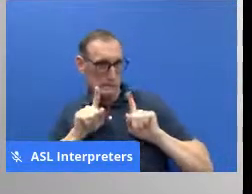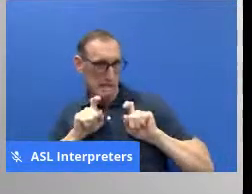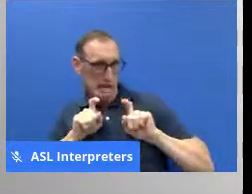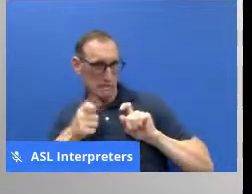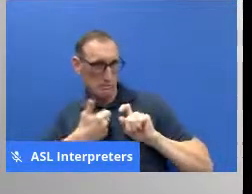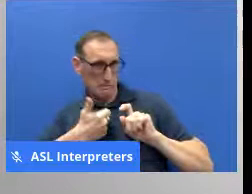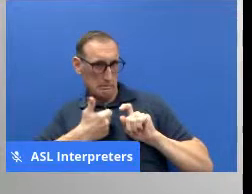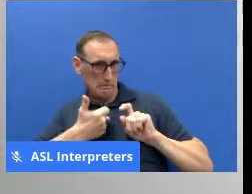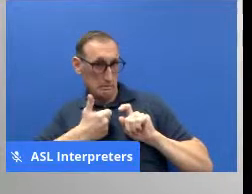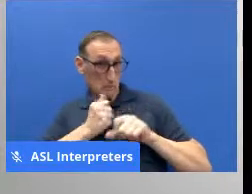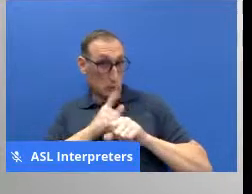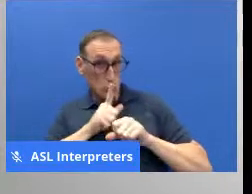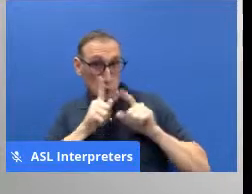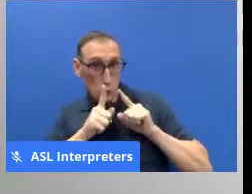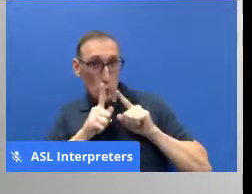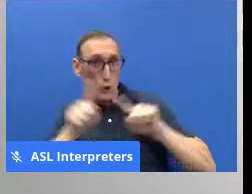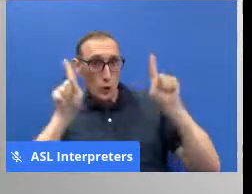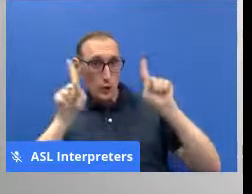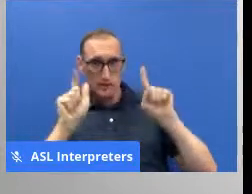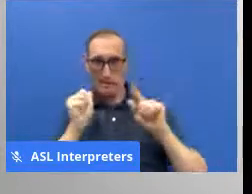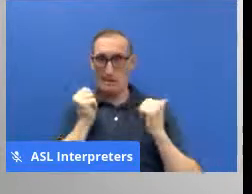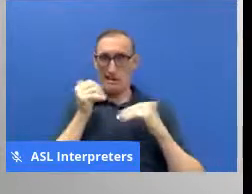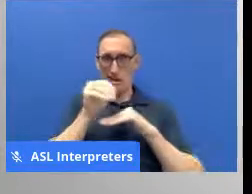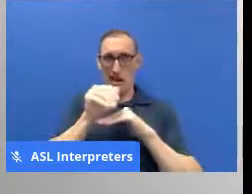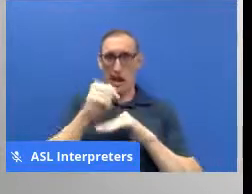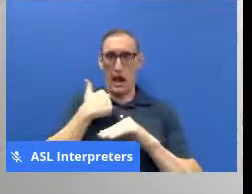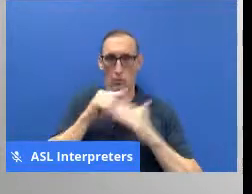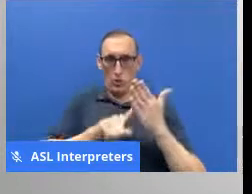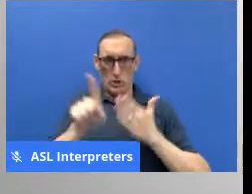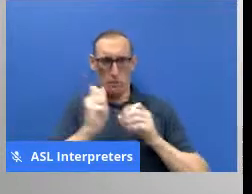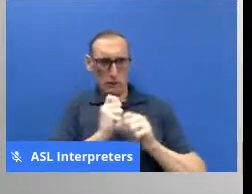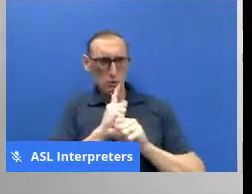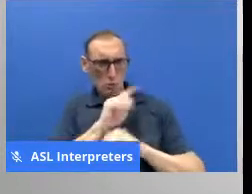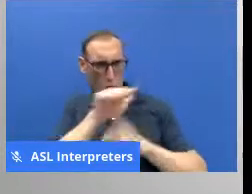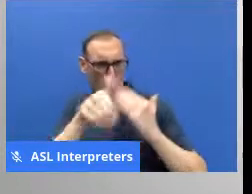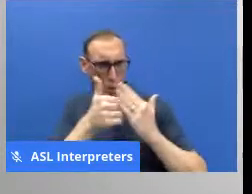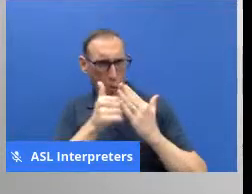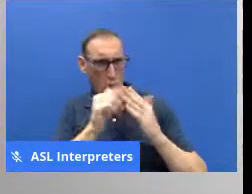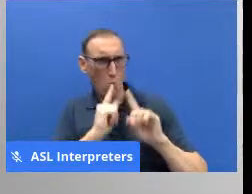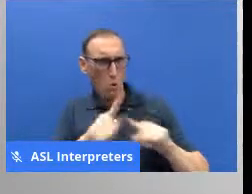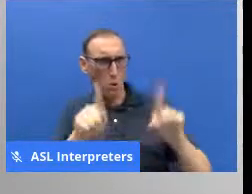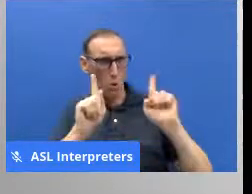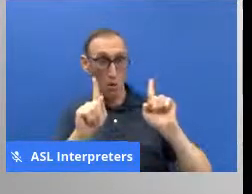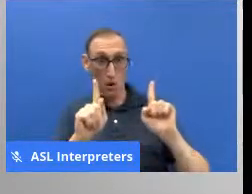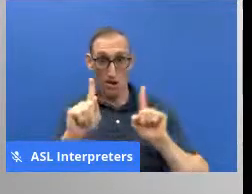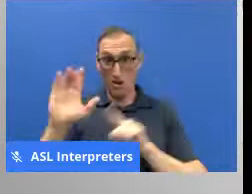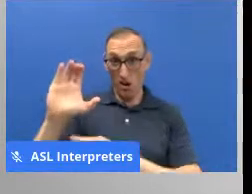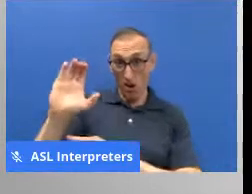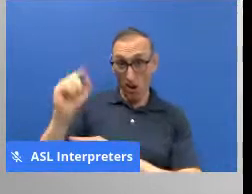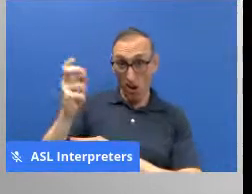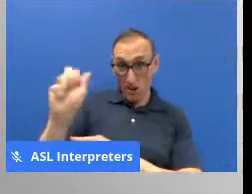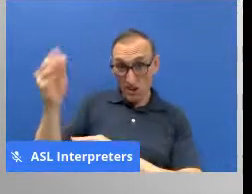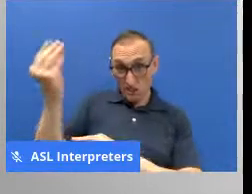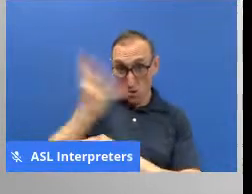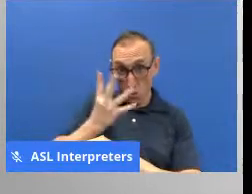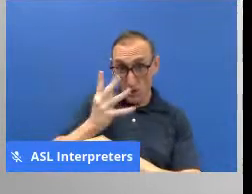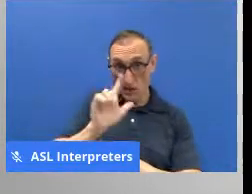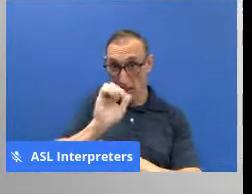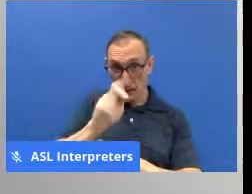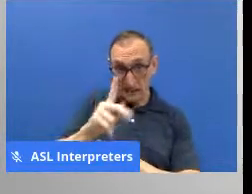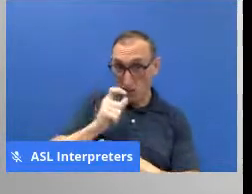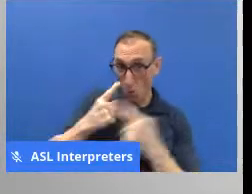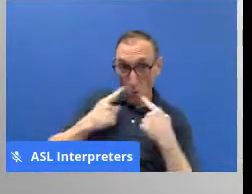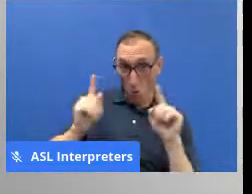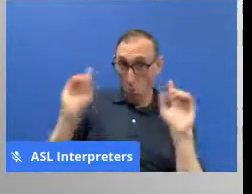them tonight to make sure they're working. Dr. Thomas, I haven't heard anything from Cognia about the links not working. Have you? No, I